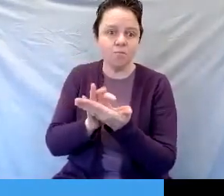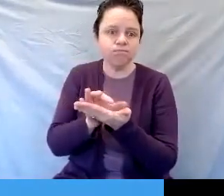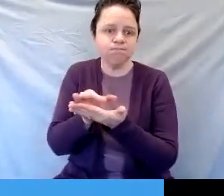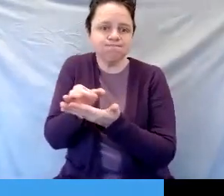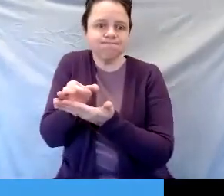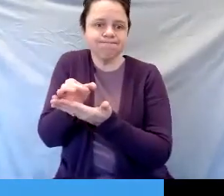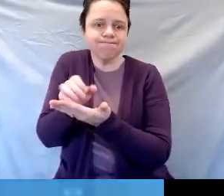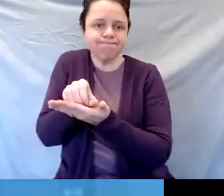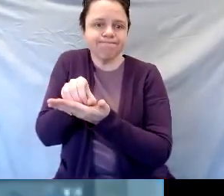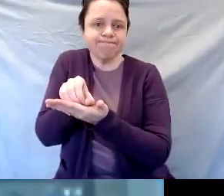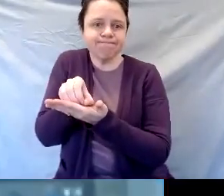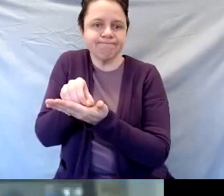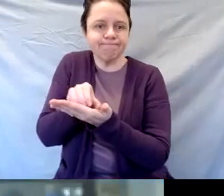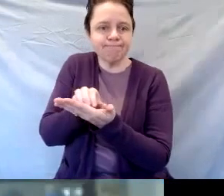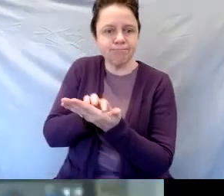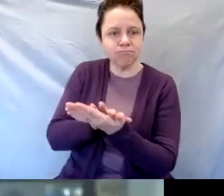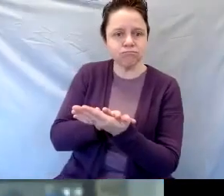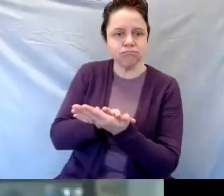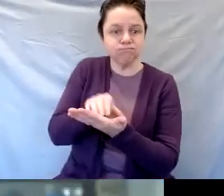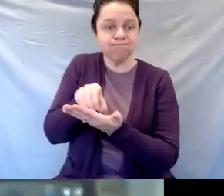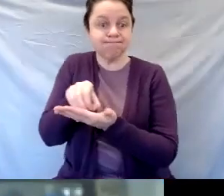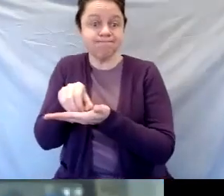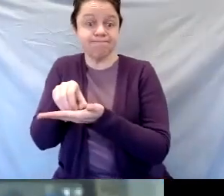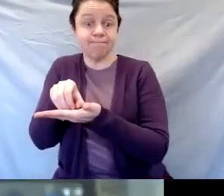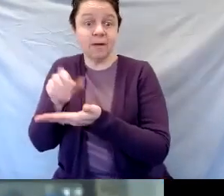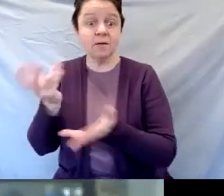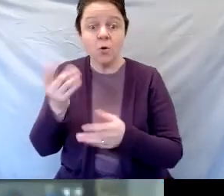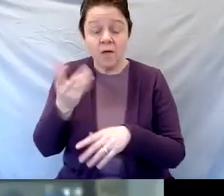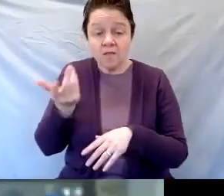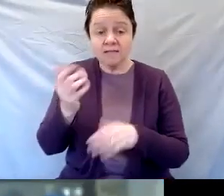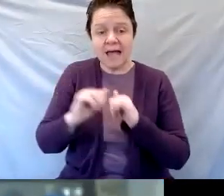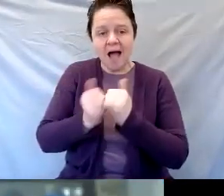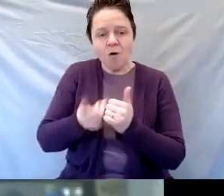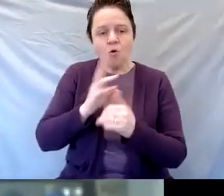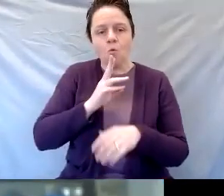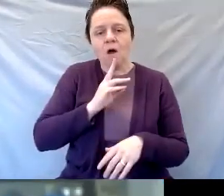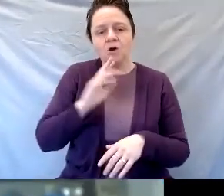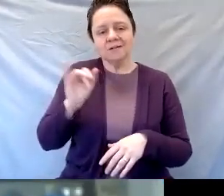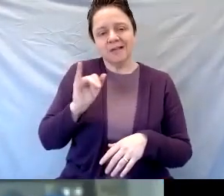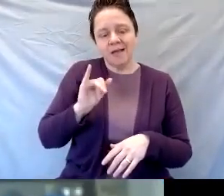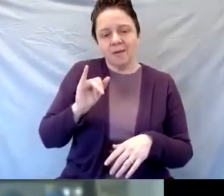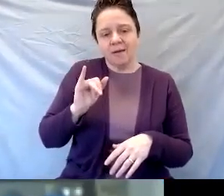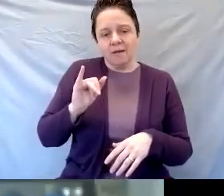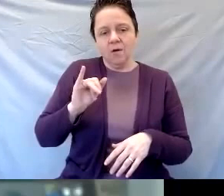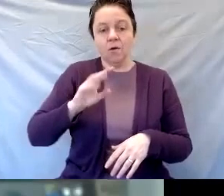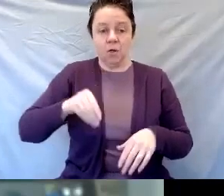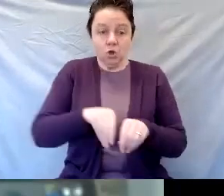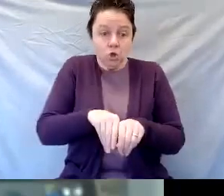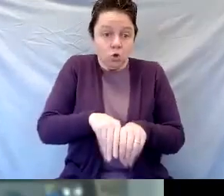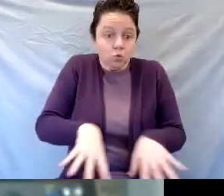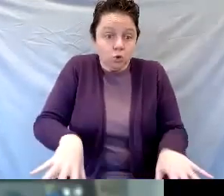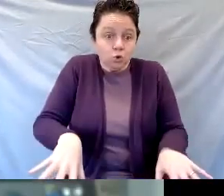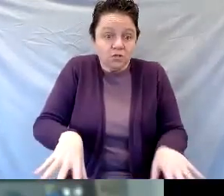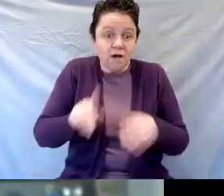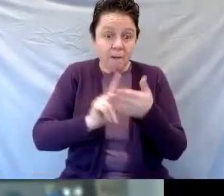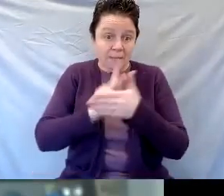is the same thing that we're going to see in roots of plants. This is how they get the water from their roots up to the stems. They're going to